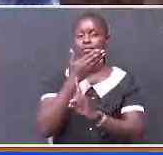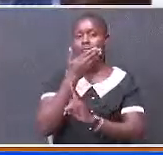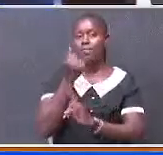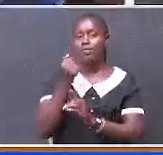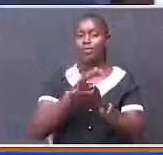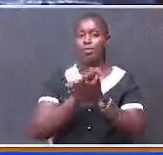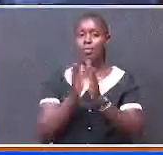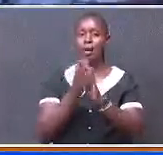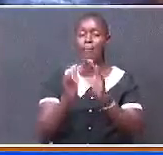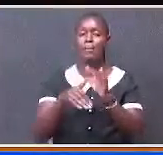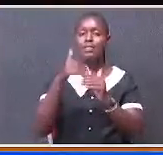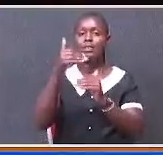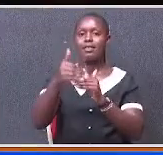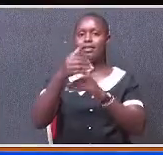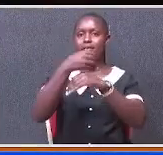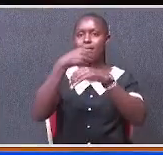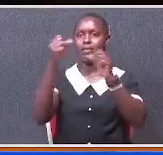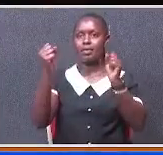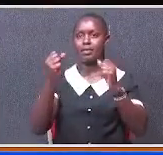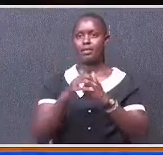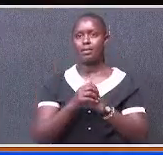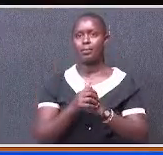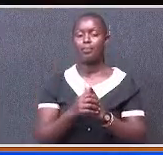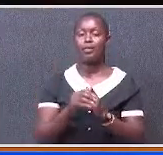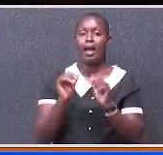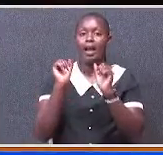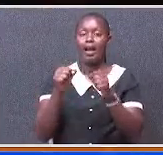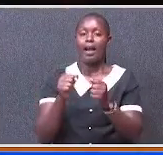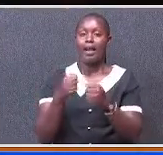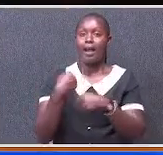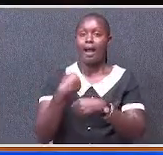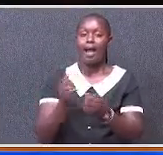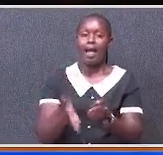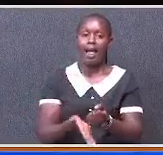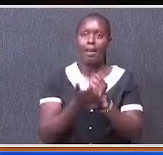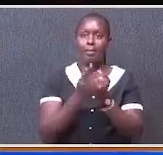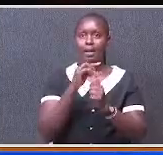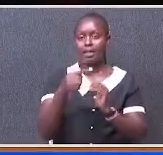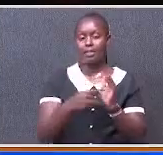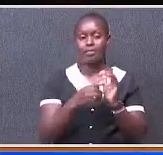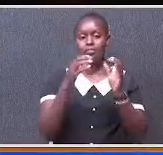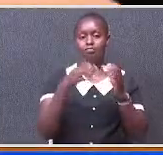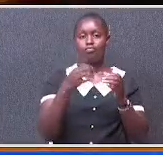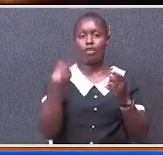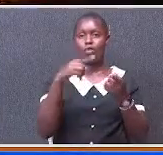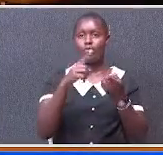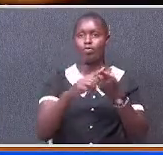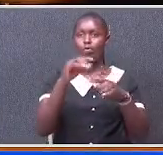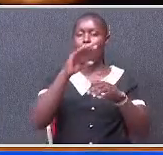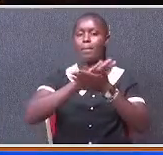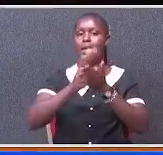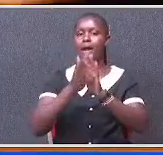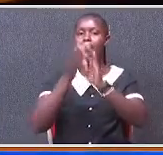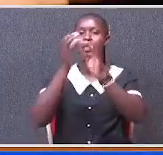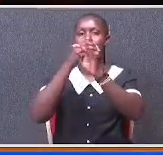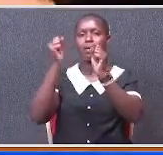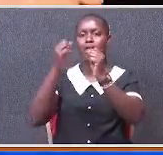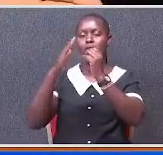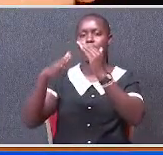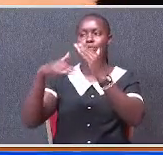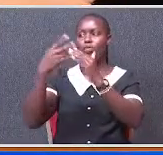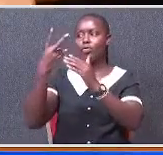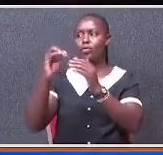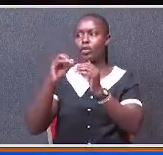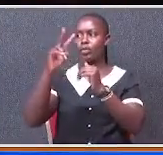the presidency from William Ruto. Utawezesha chama iki kunyakua uongozi 2027. That is the whole reason. Lazima